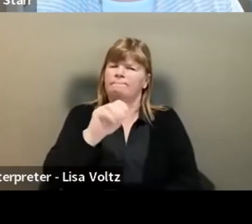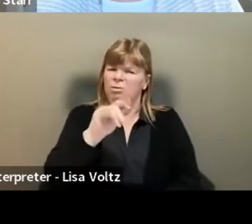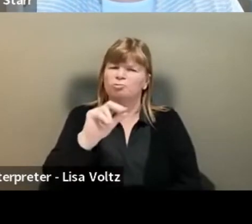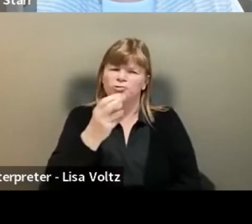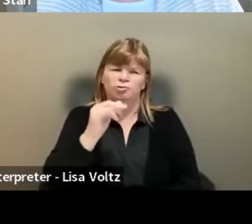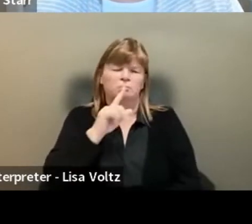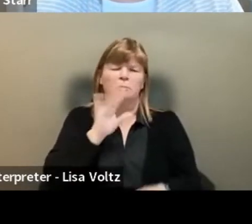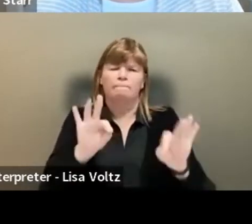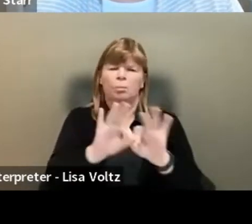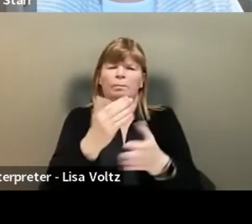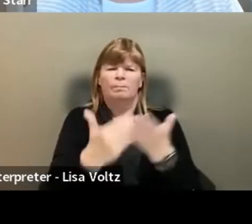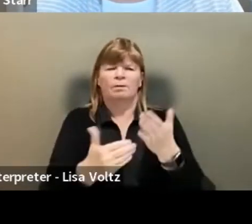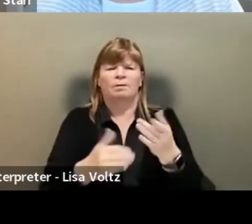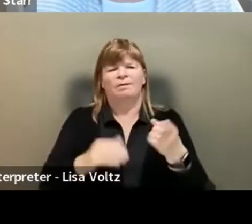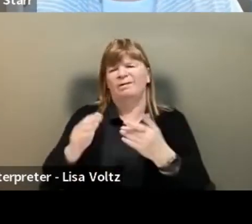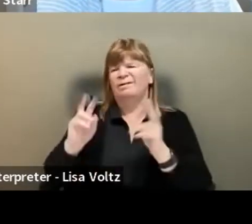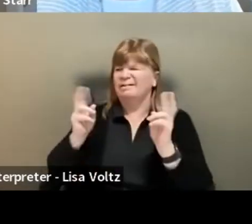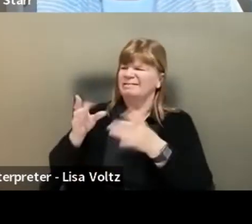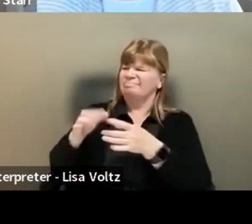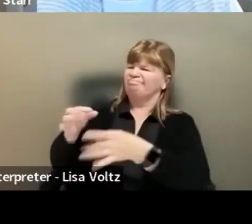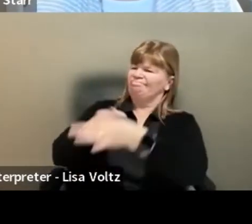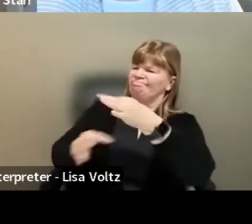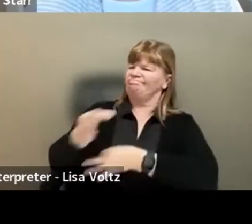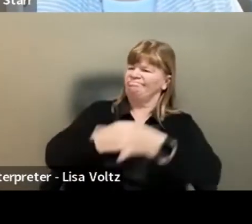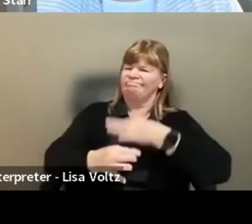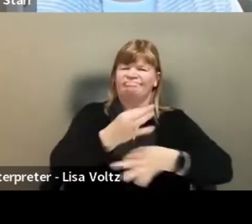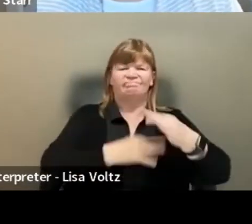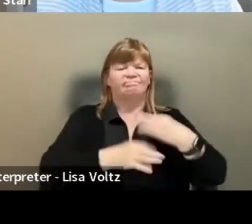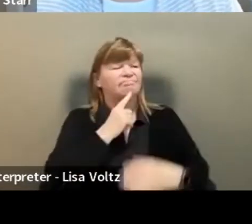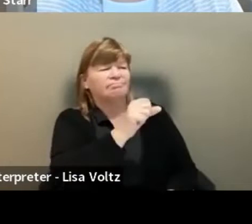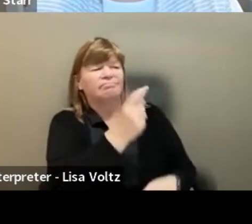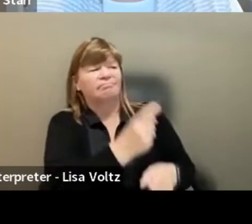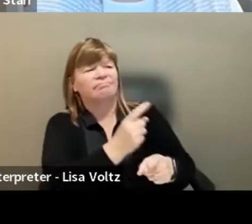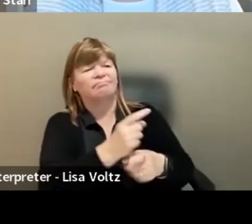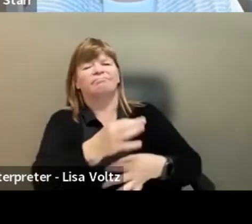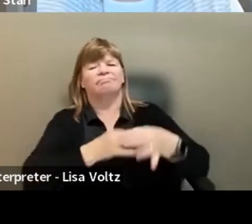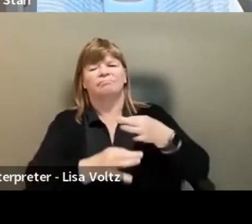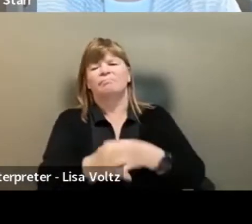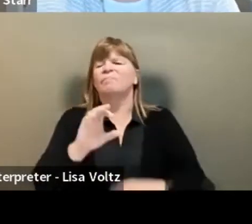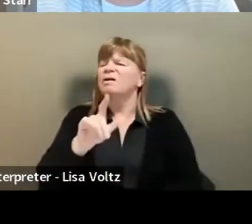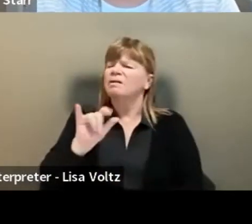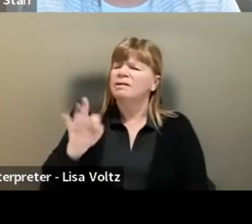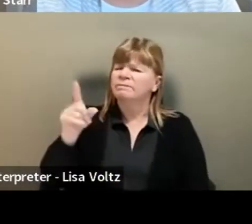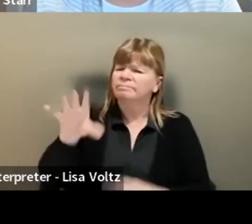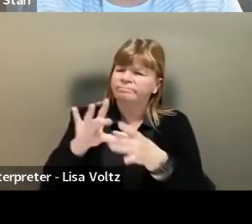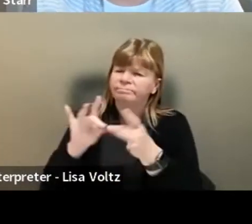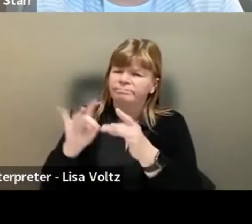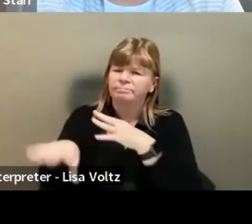it. Almost a pay it forward is what it sounds like you're describing. Yeah. Yes. Cliff, what do you want to add?